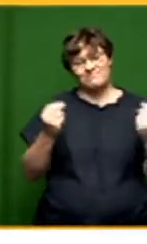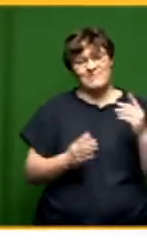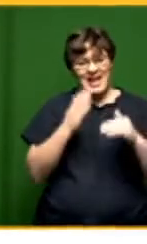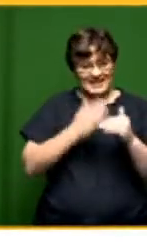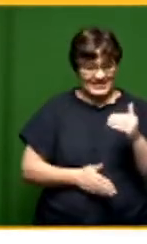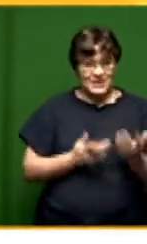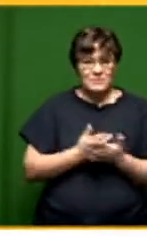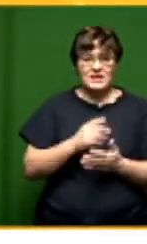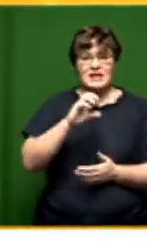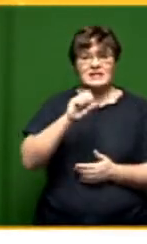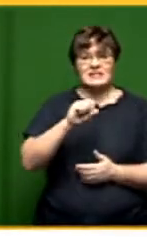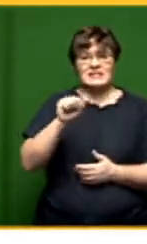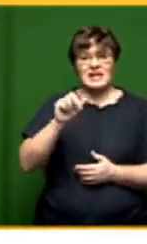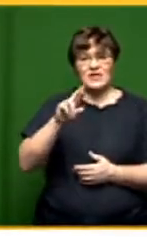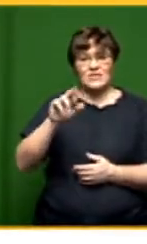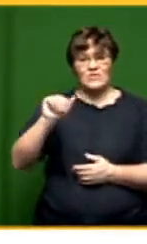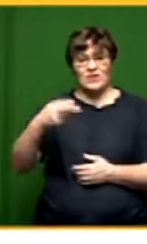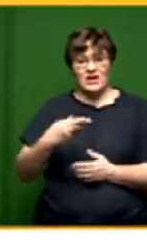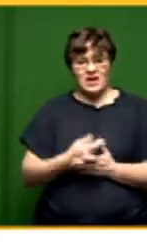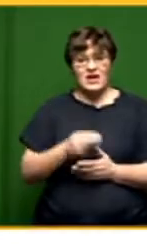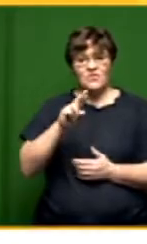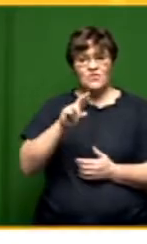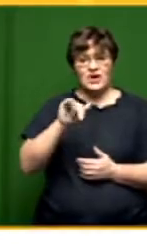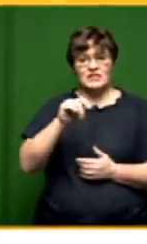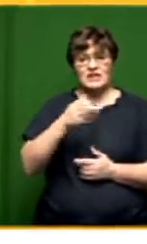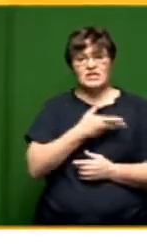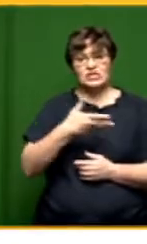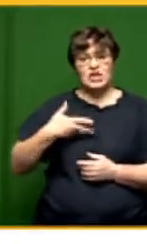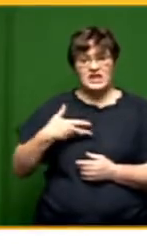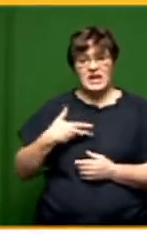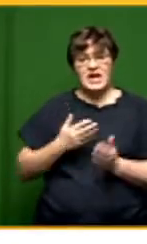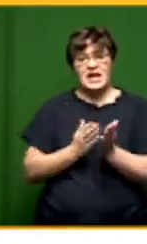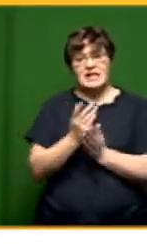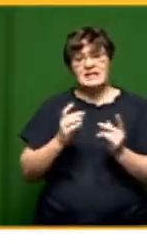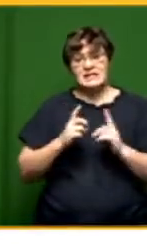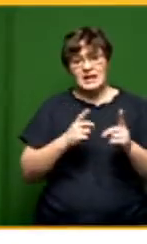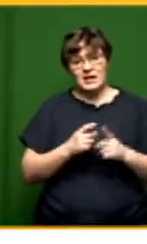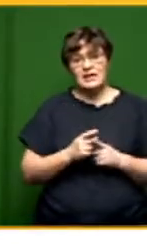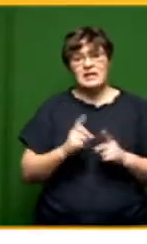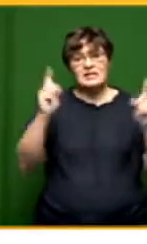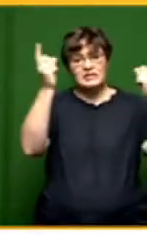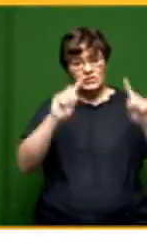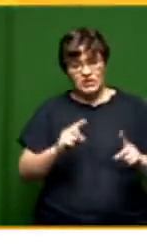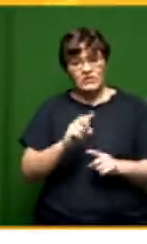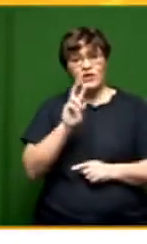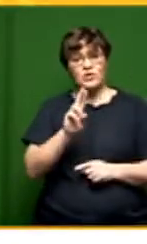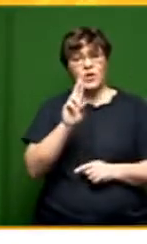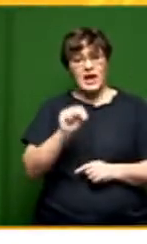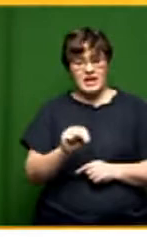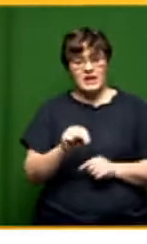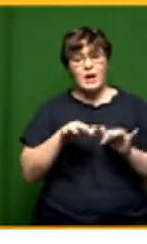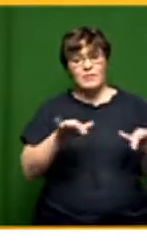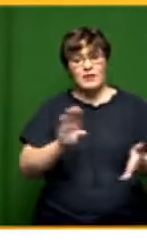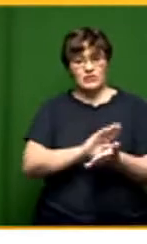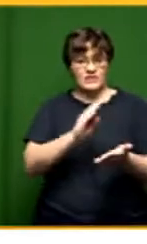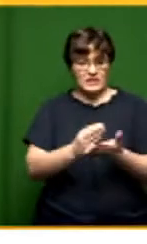That was Sarah Reis, a gender dynamic specialist for the United Nations Population Fund, just talking to us about the